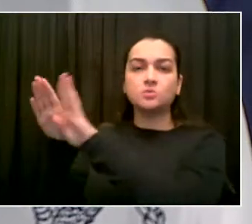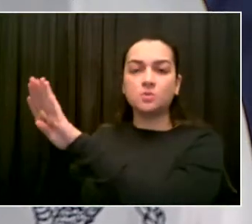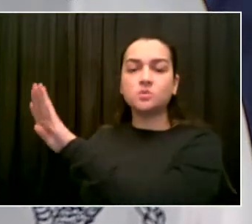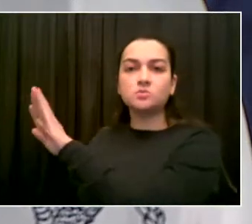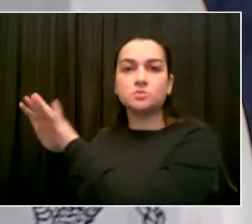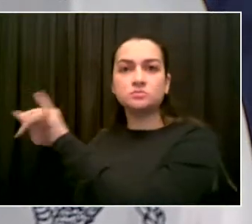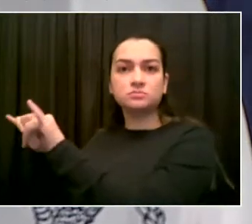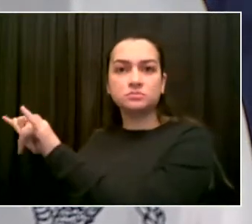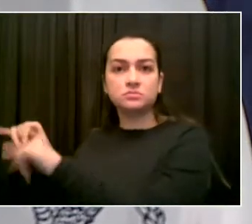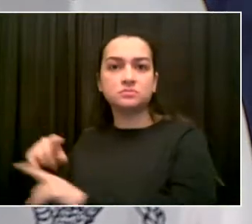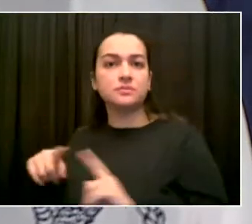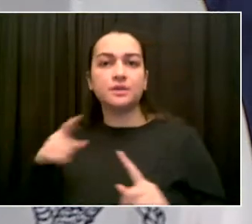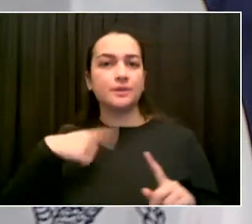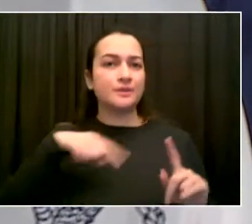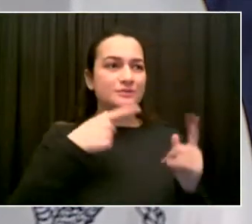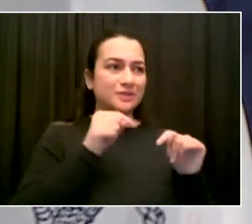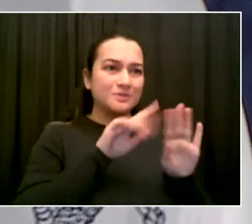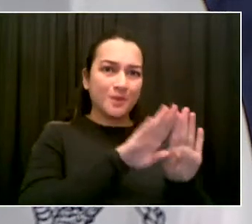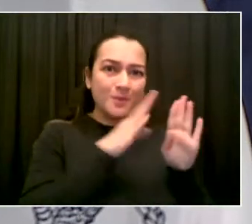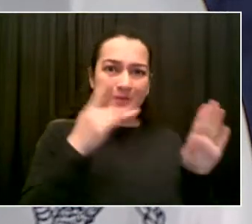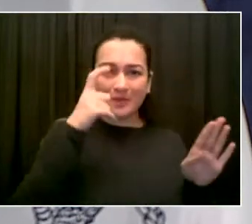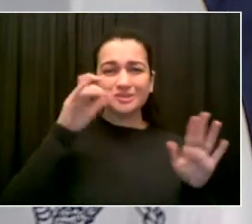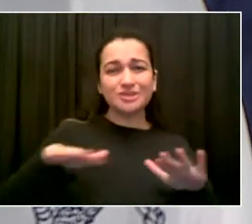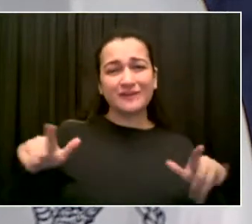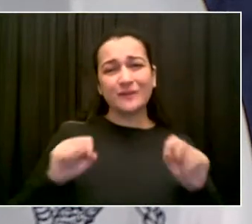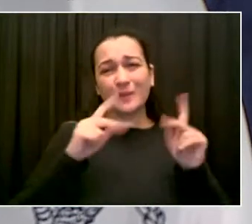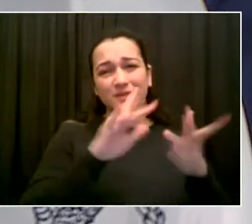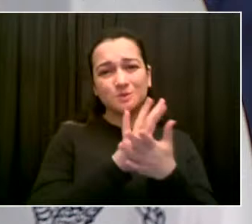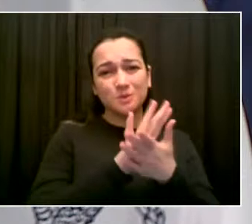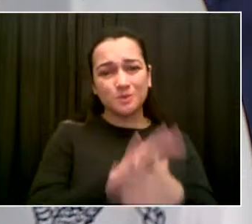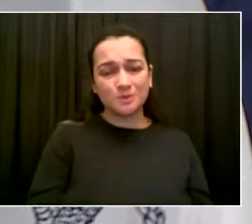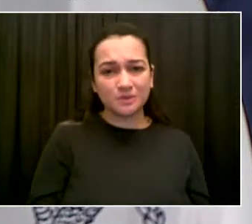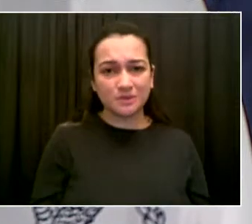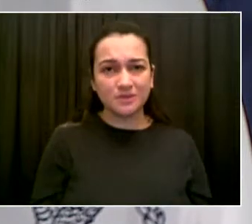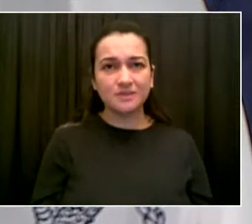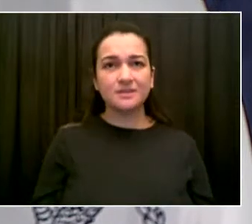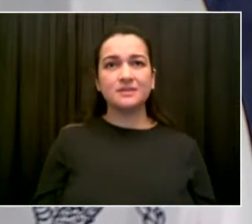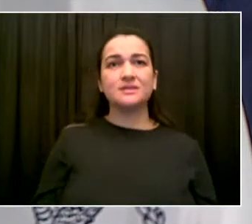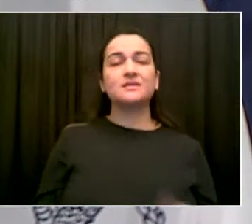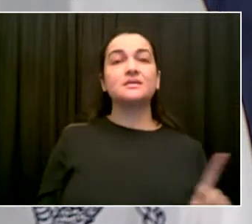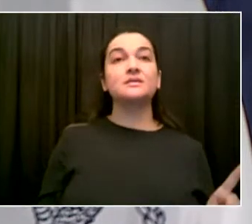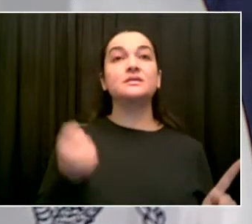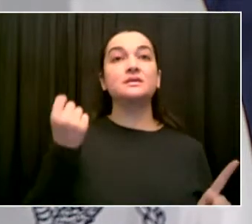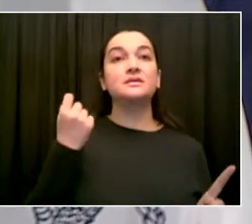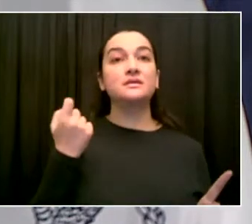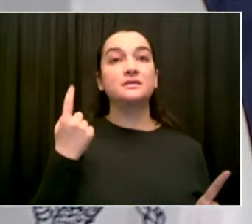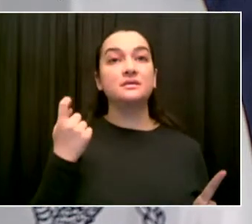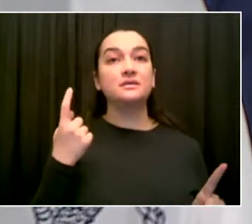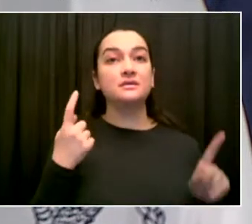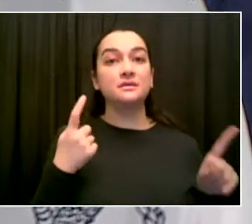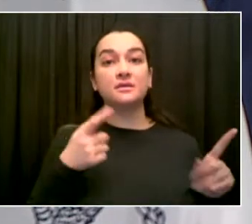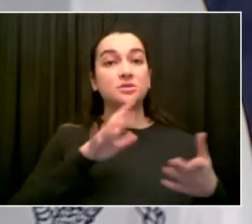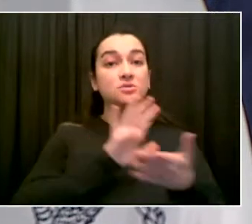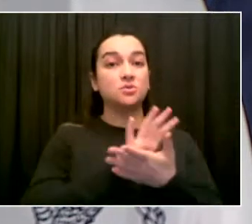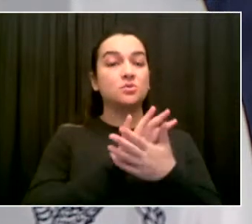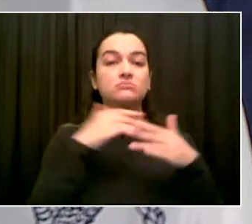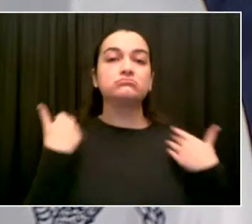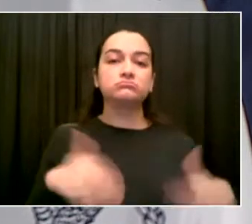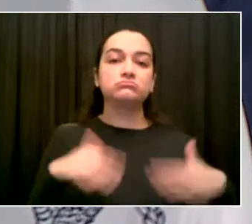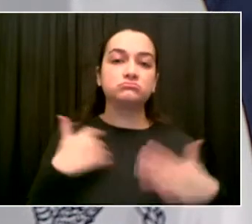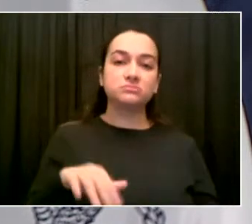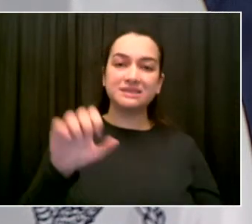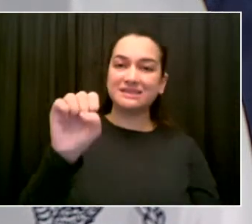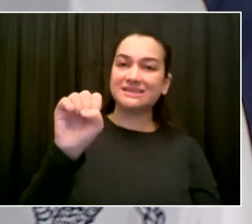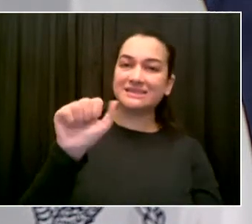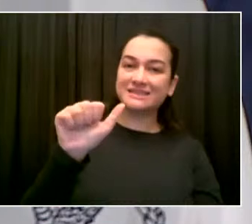now helping us, like vaccination. But by any measure, our standards were extraordinarily